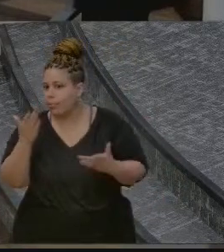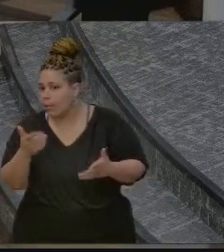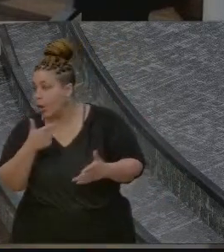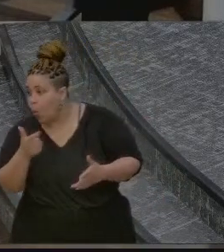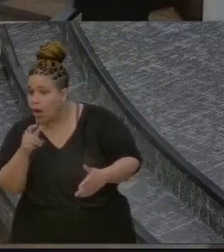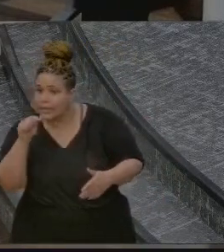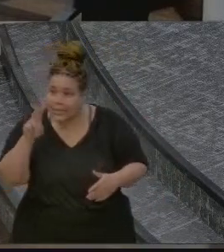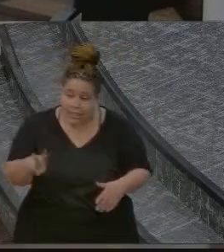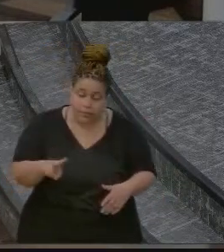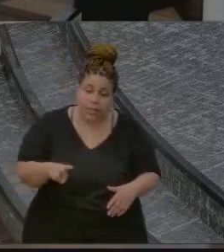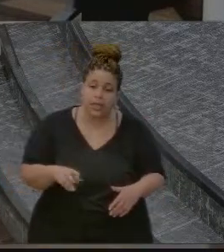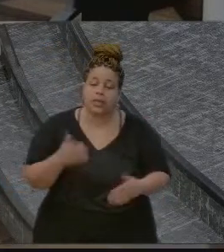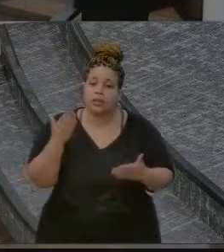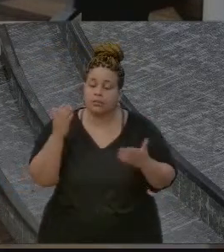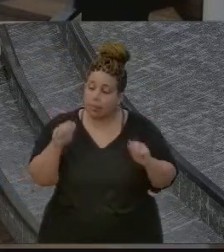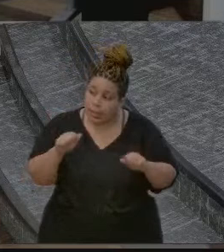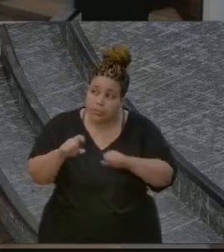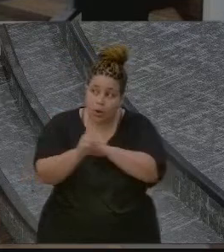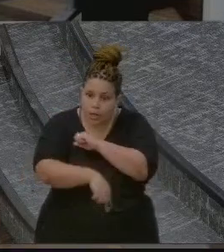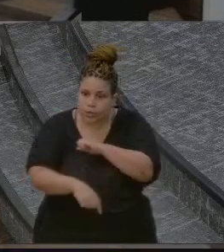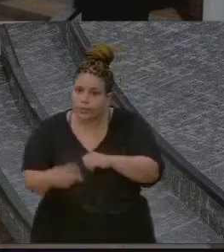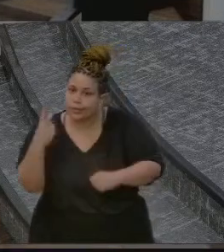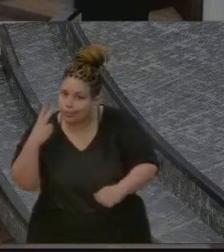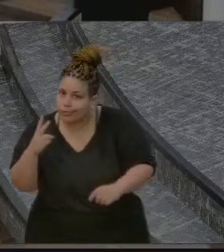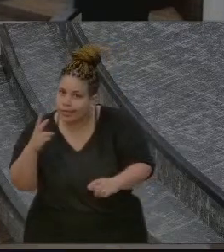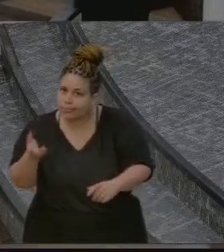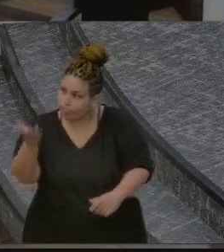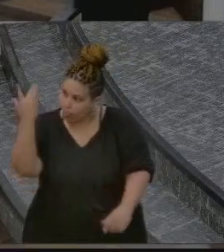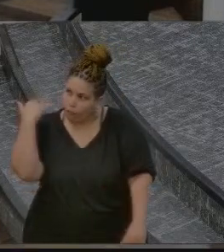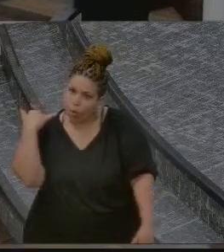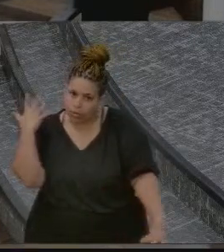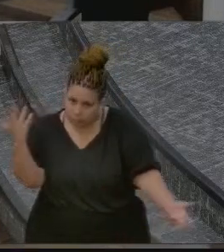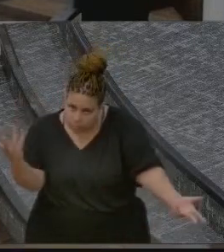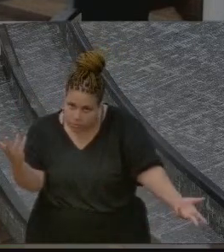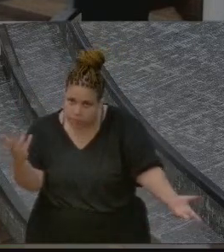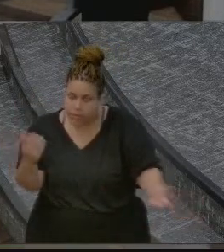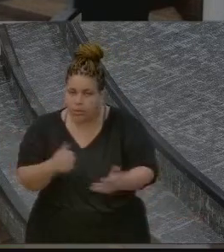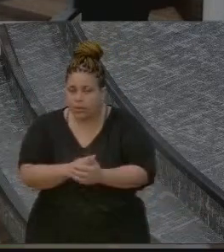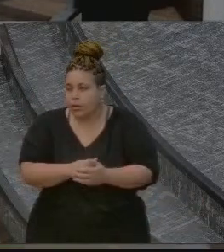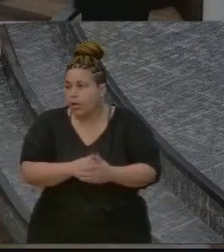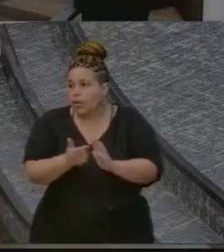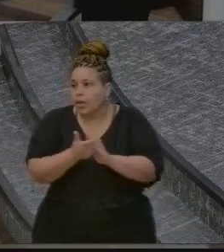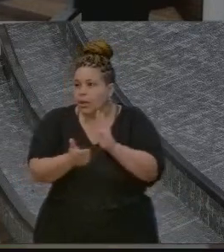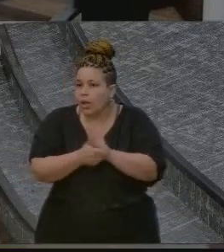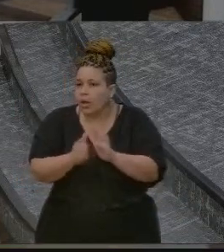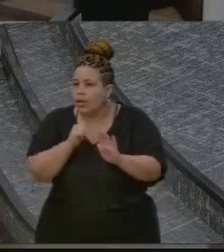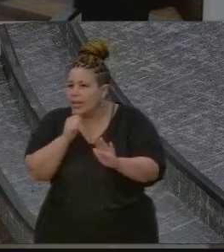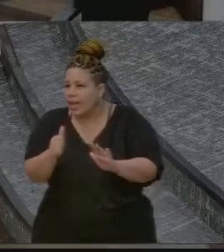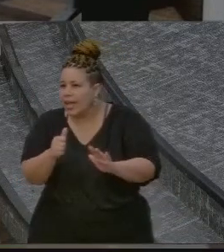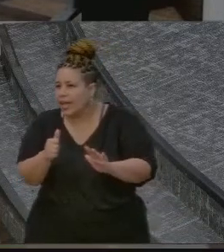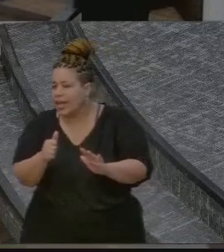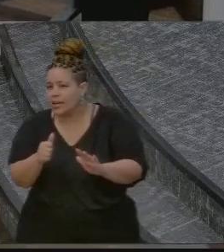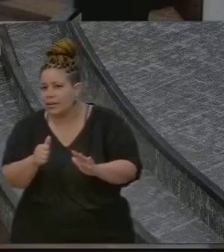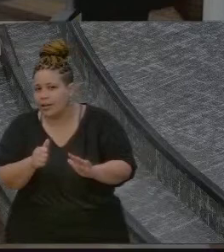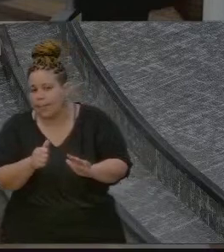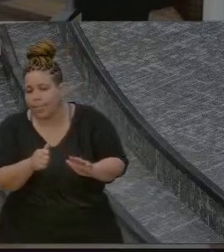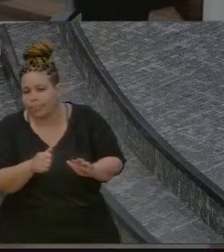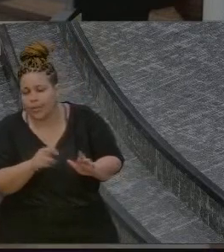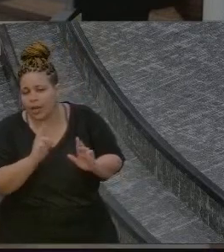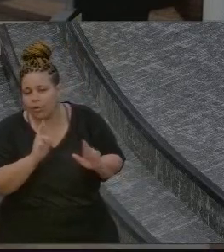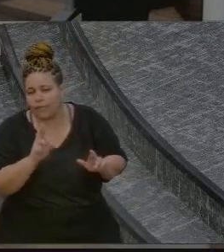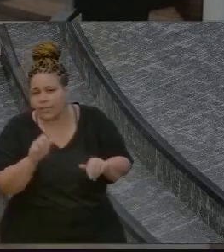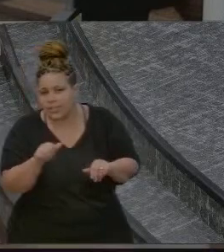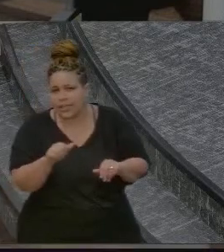that are. Potentially, the statute doesn't reference any specific enforcement